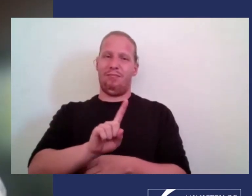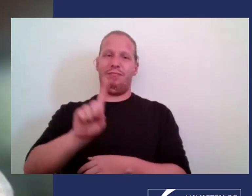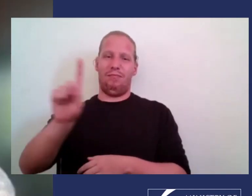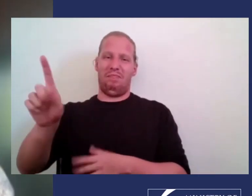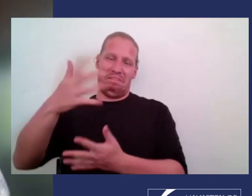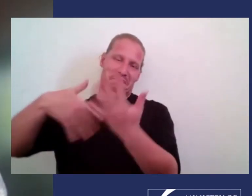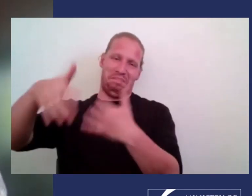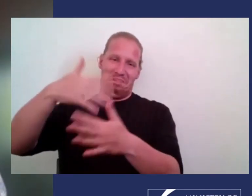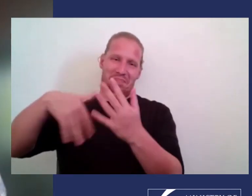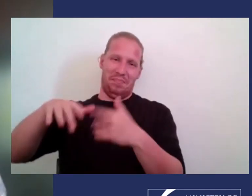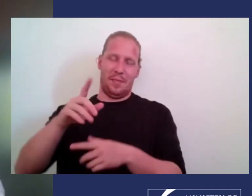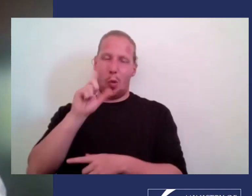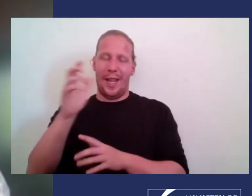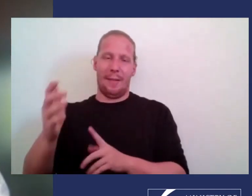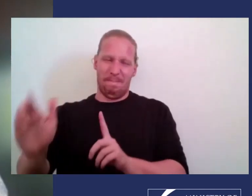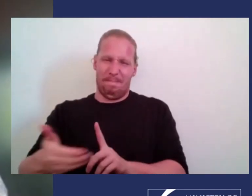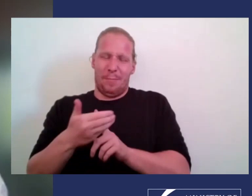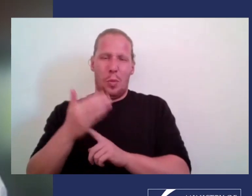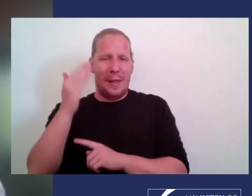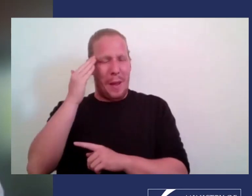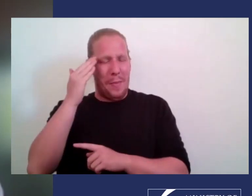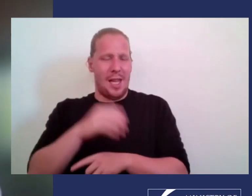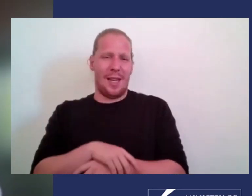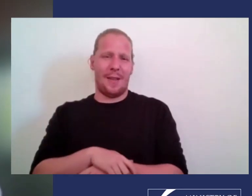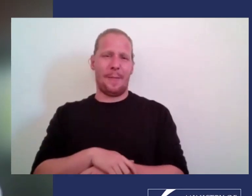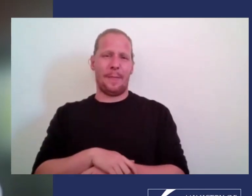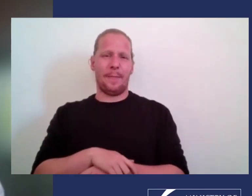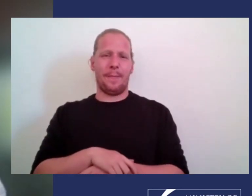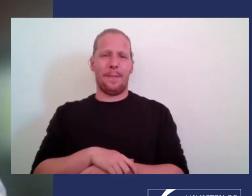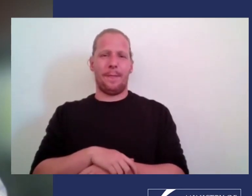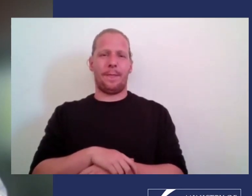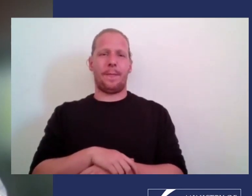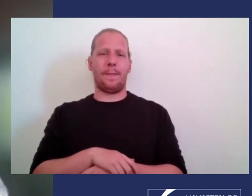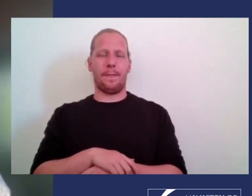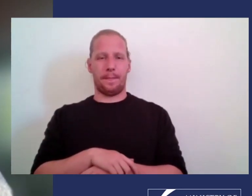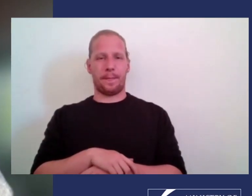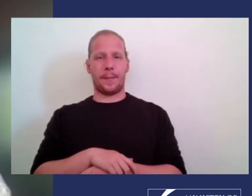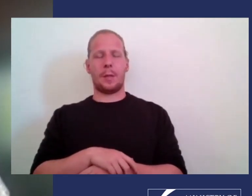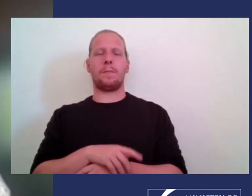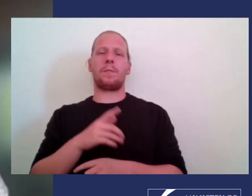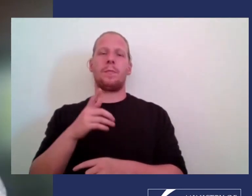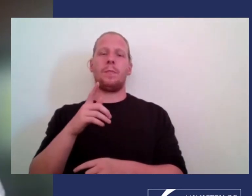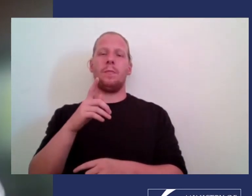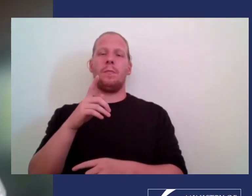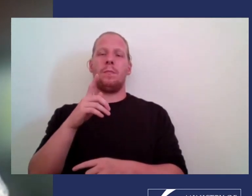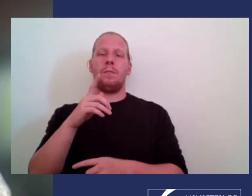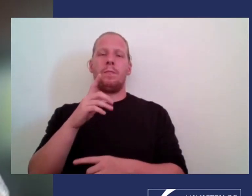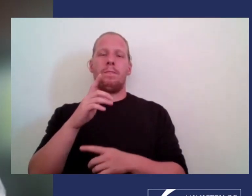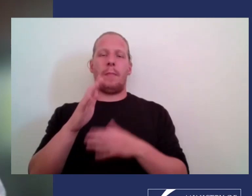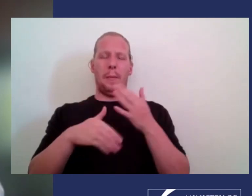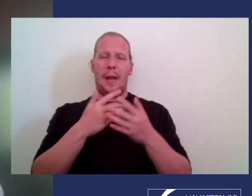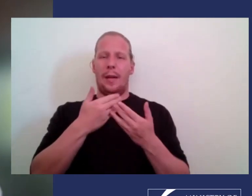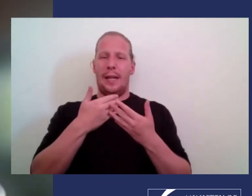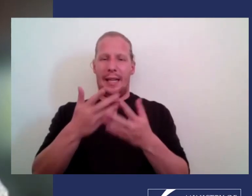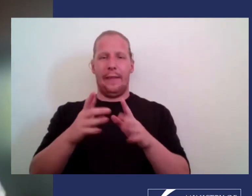you have a cuddle with mummy. So it's about giving the kids some way to manage the scariness